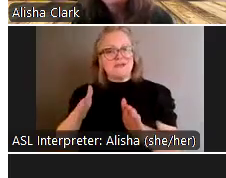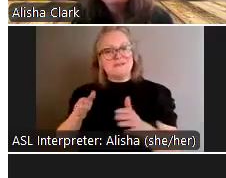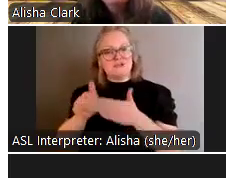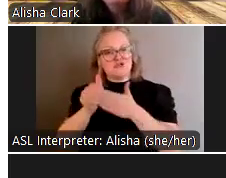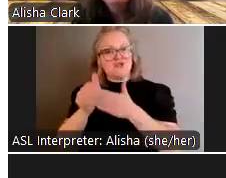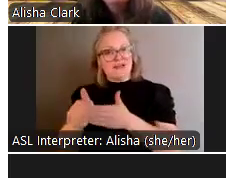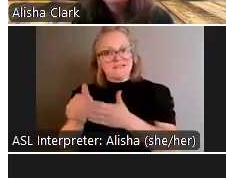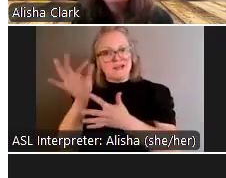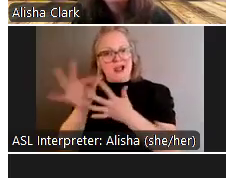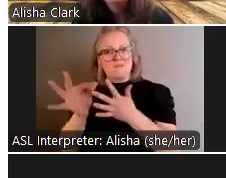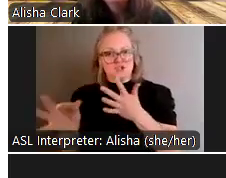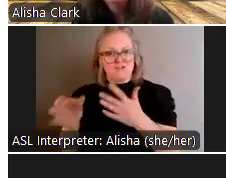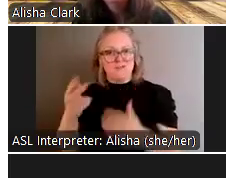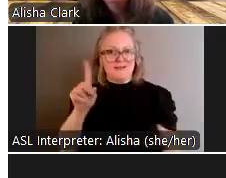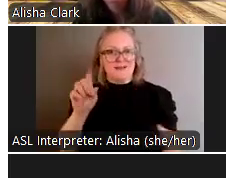option.